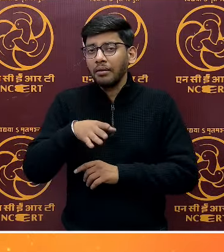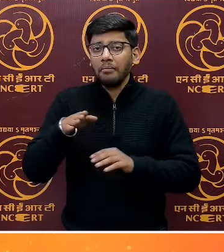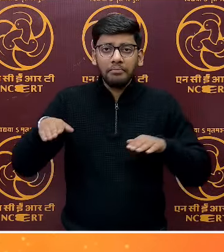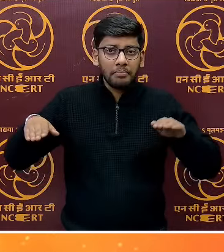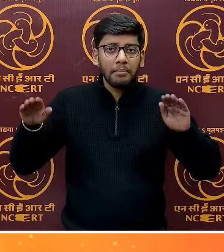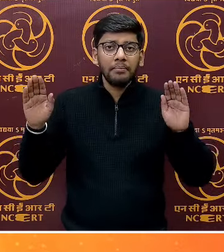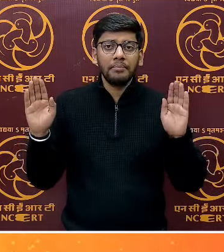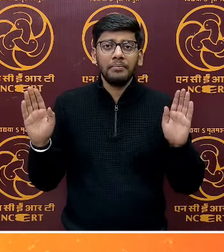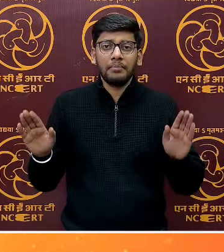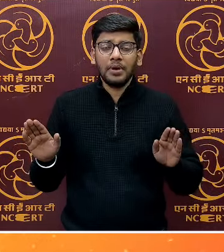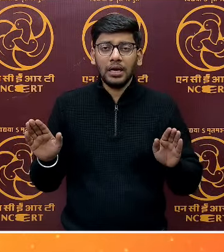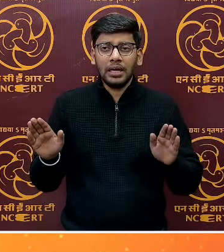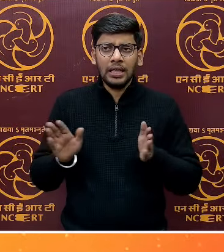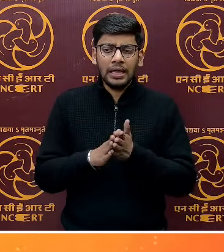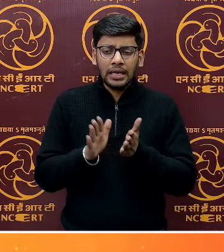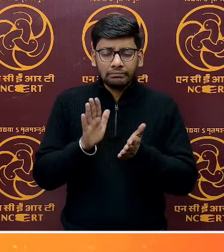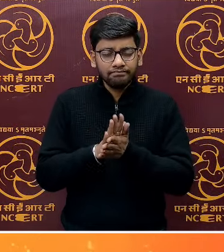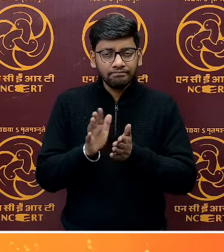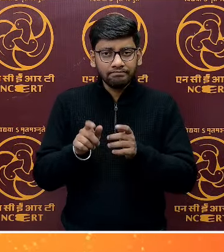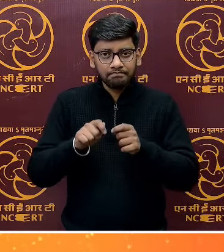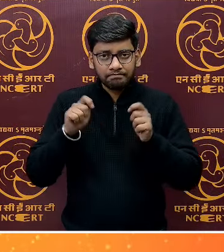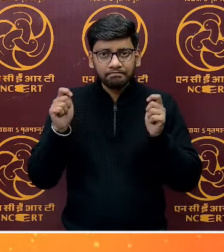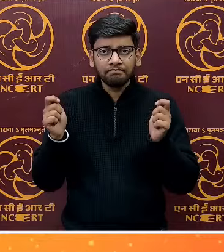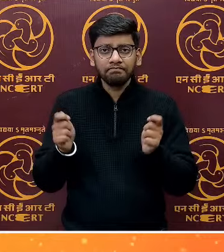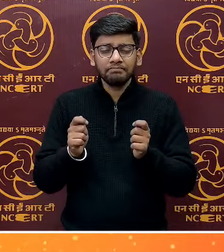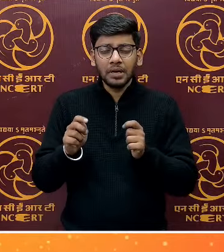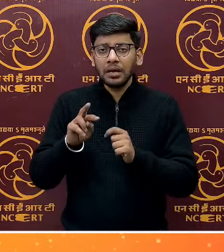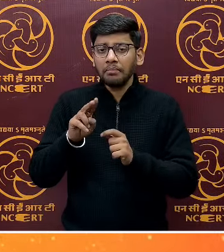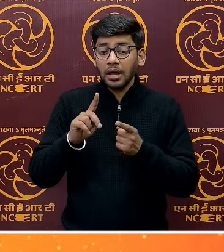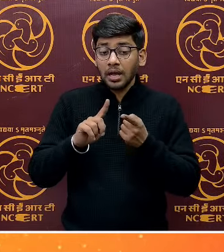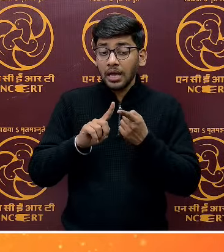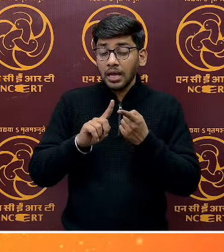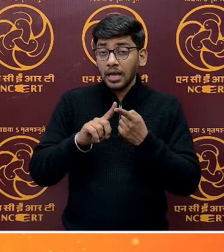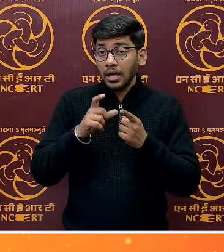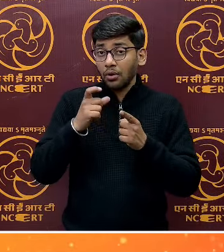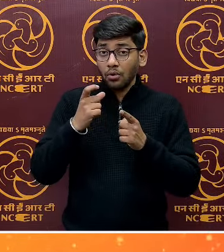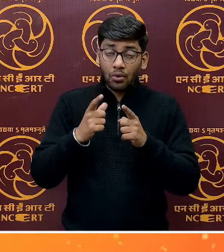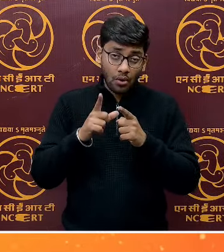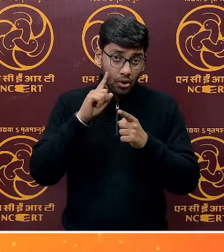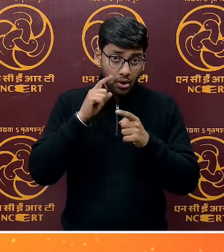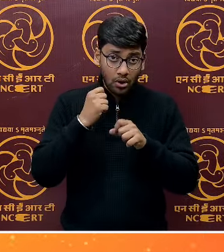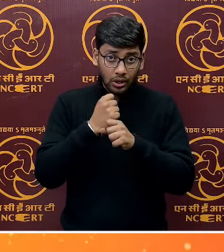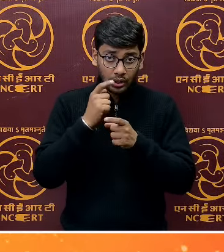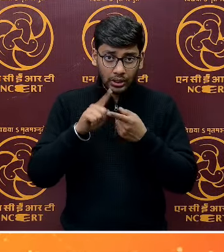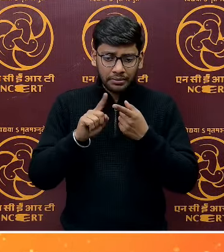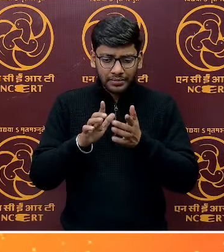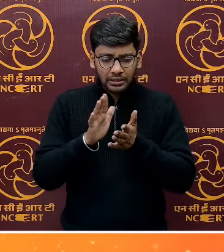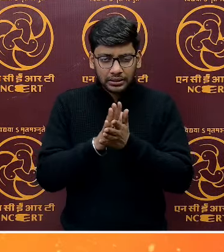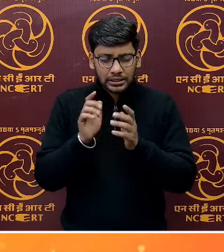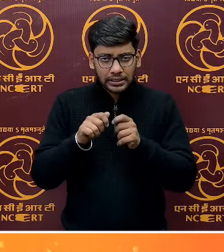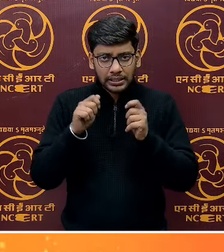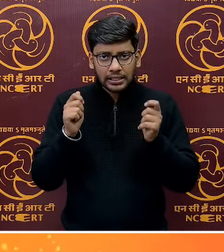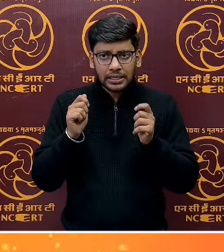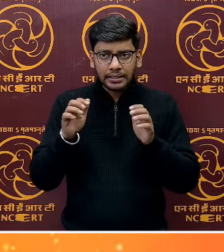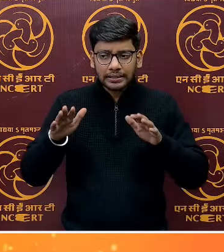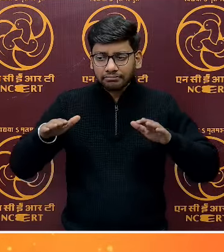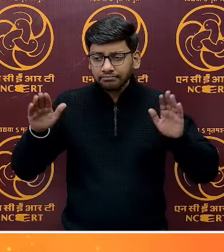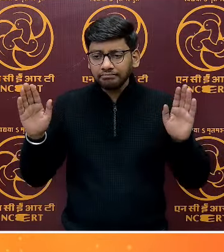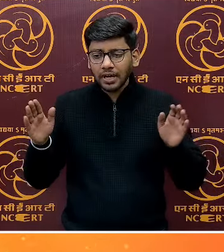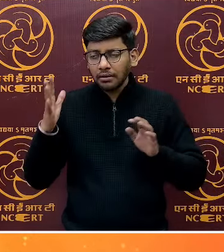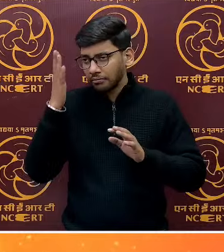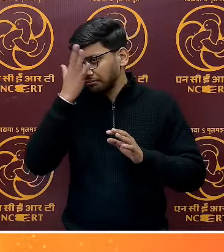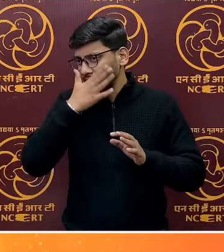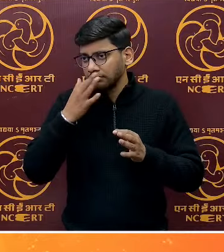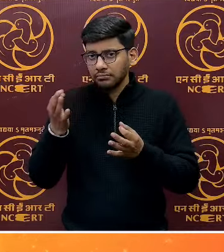a celebration of, in a poem about ecology, where we celebrate the beautiful birds in the sky, and